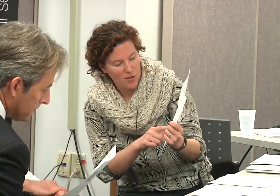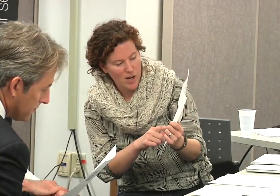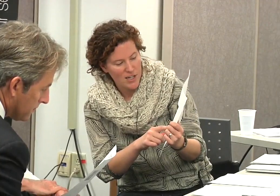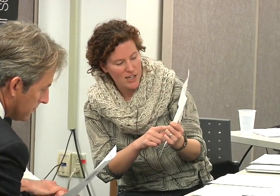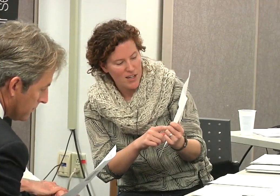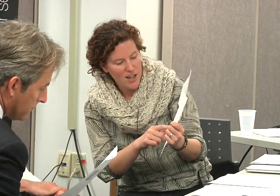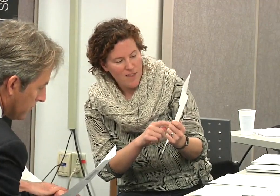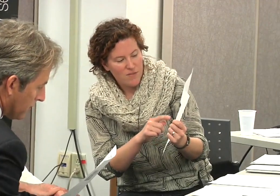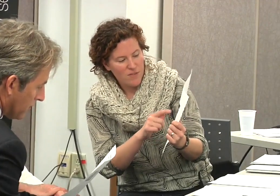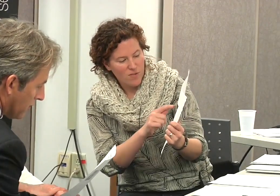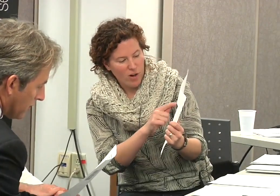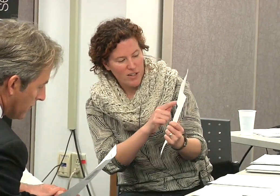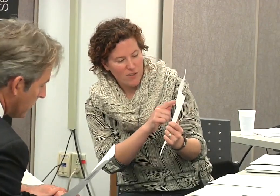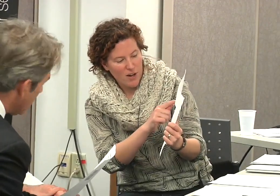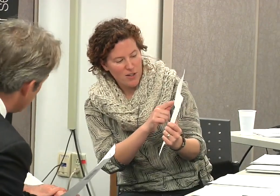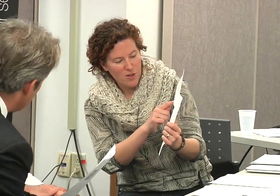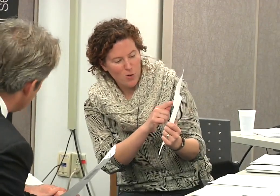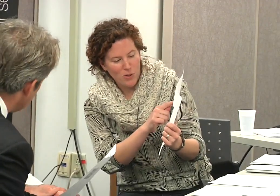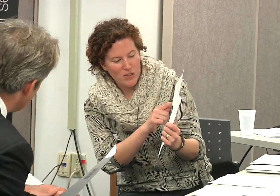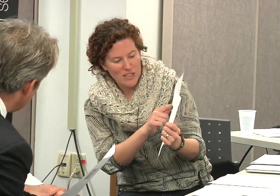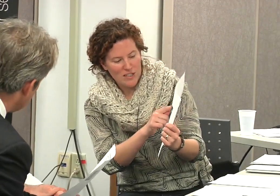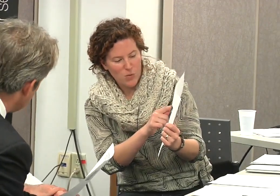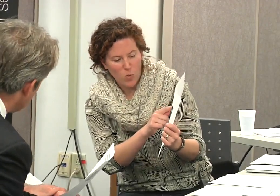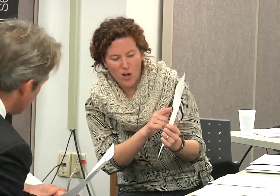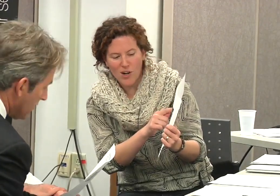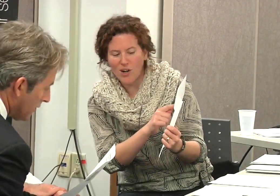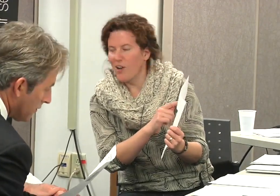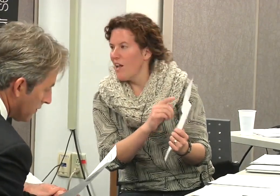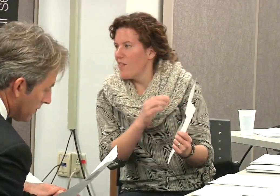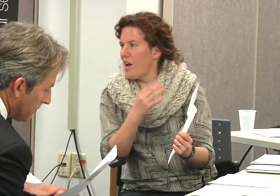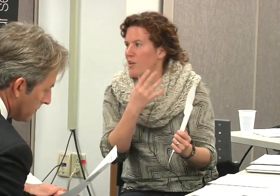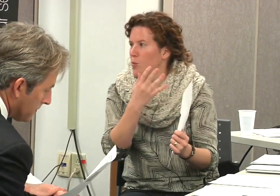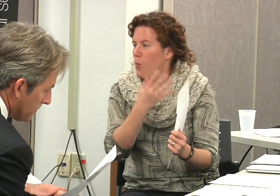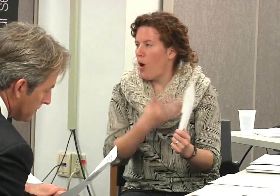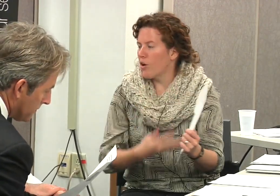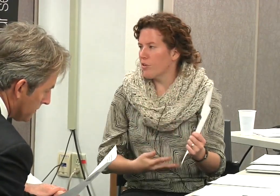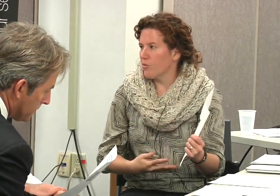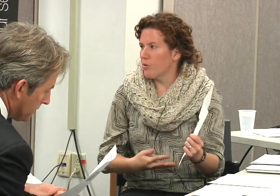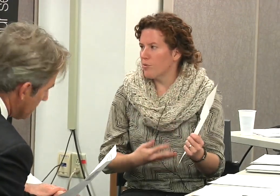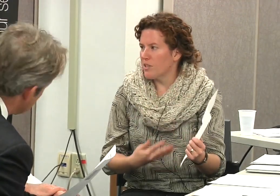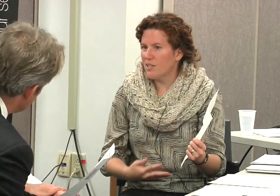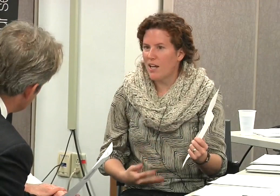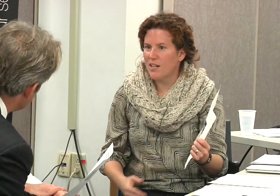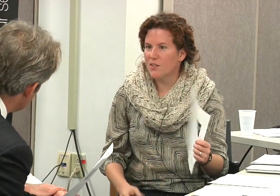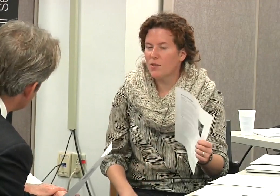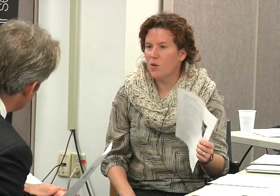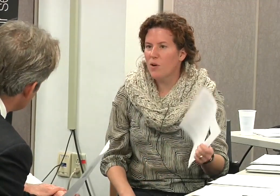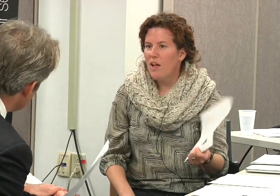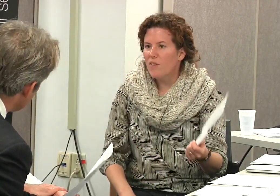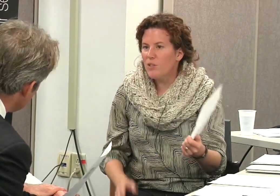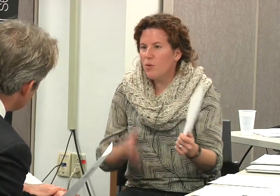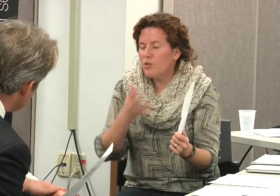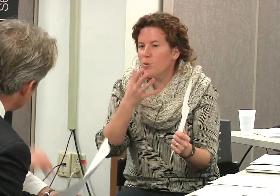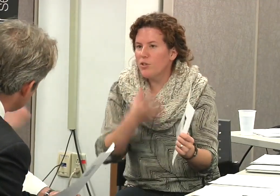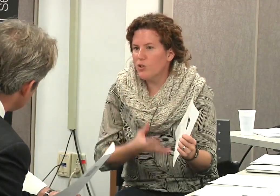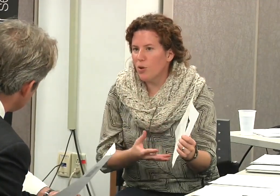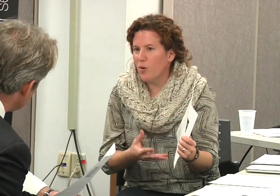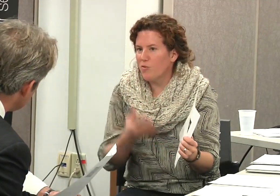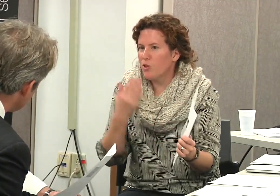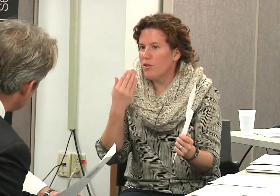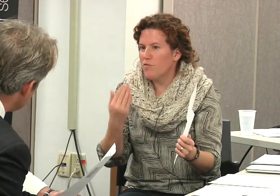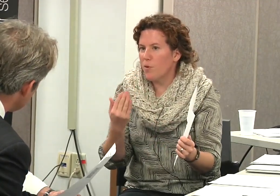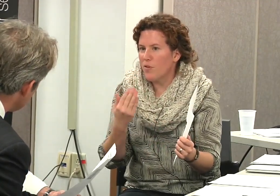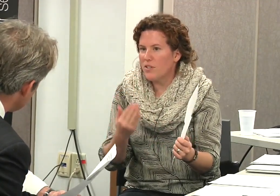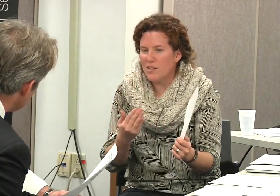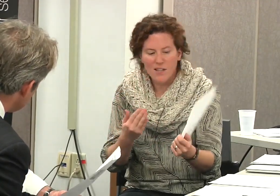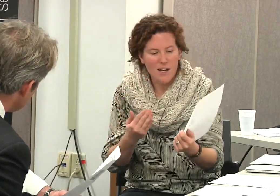in class already, right, if I knew what these were, then I could walk through this case. So this one is a really